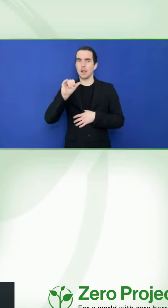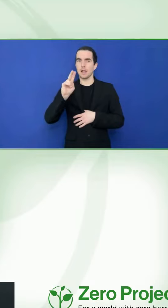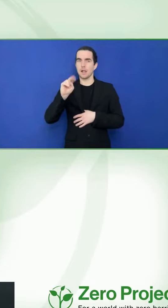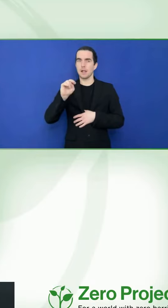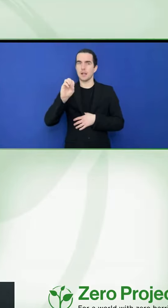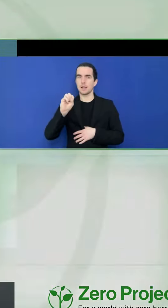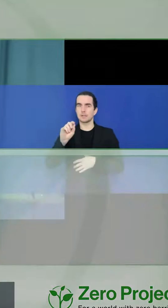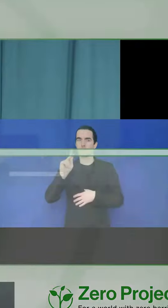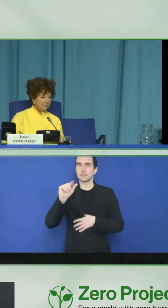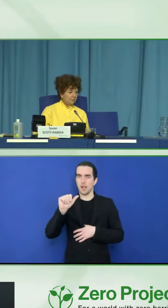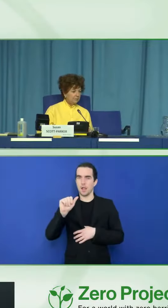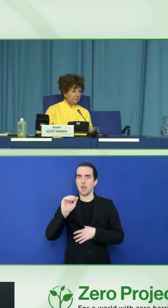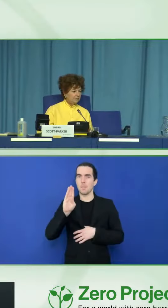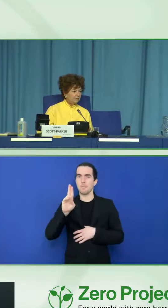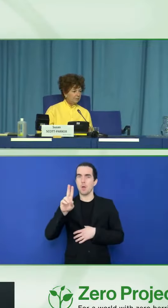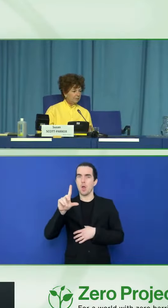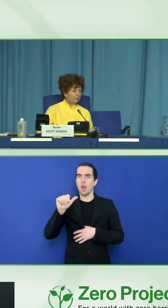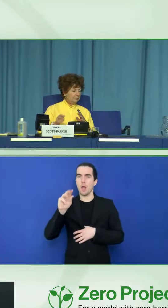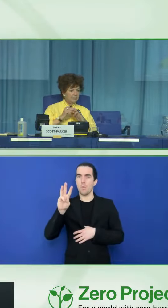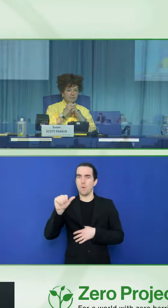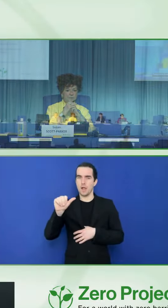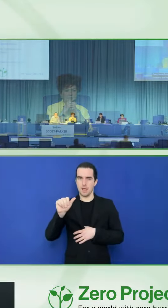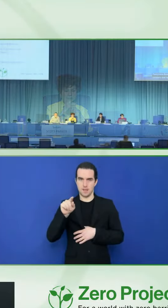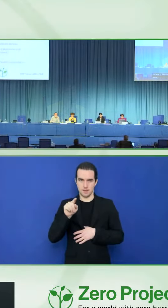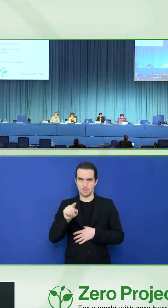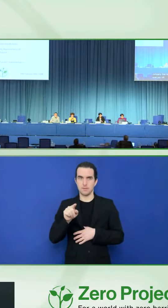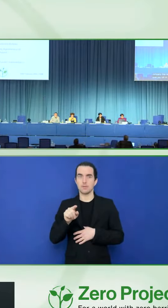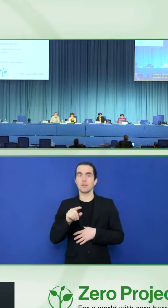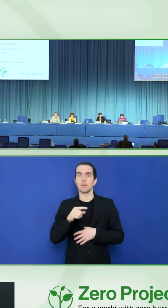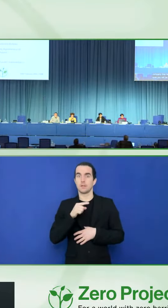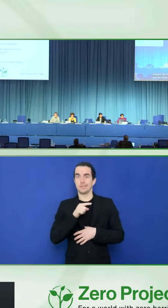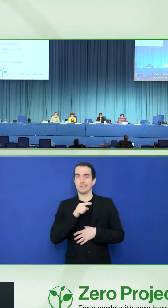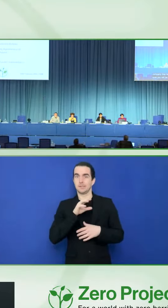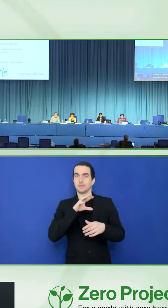Thank you very much. Thank you very much for inviting me here.